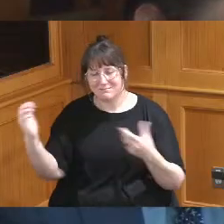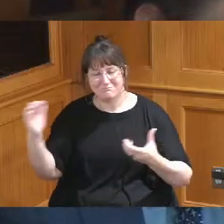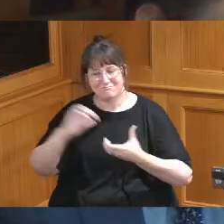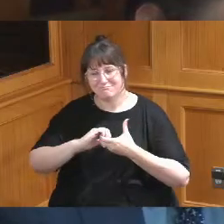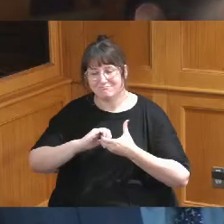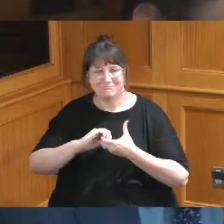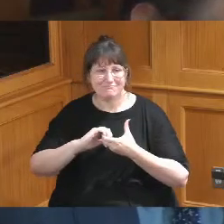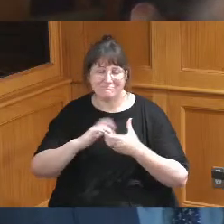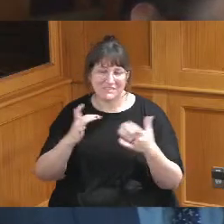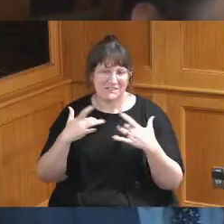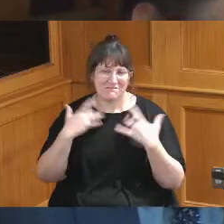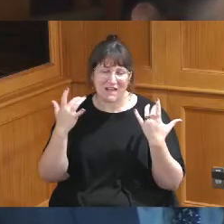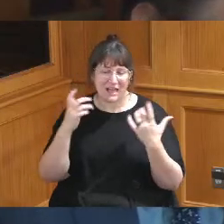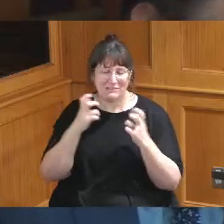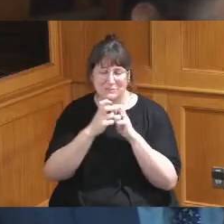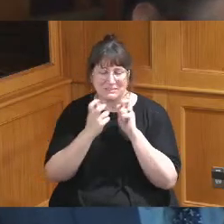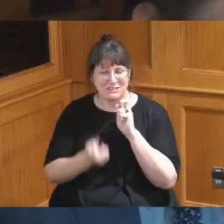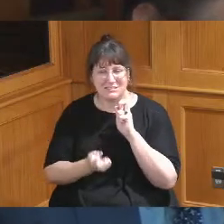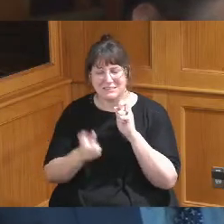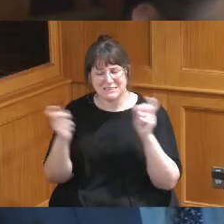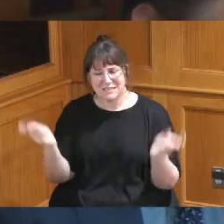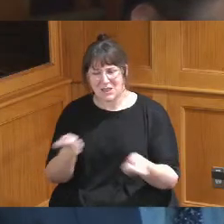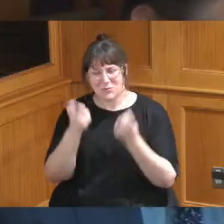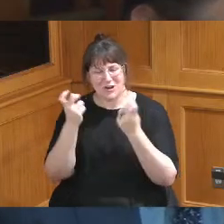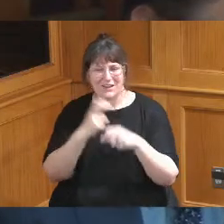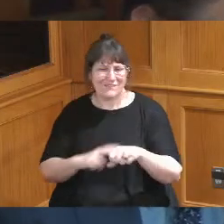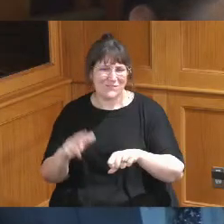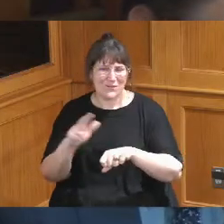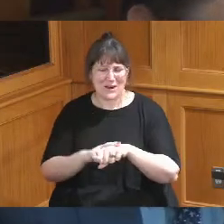collaboration event celebrating, of course,